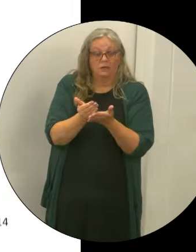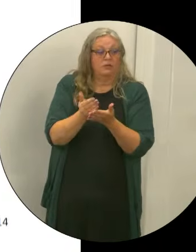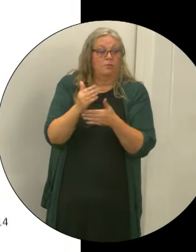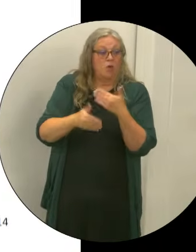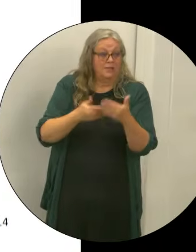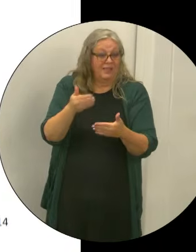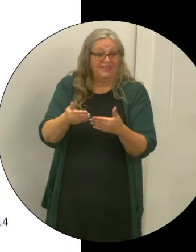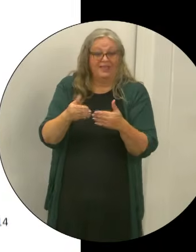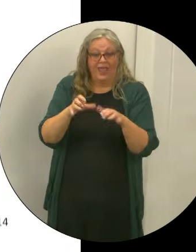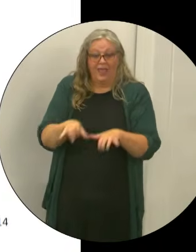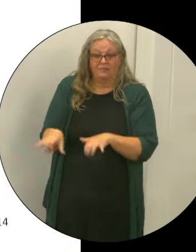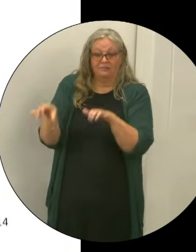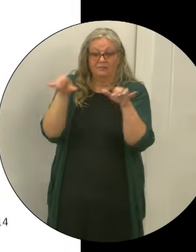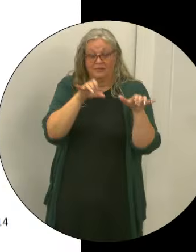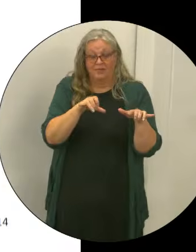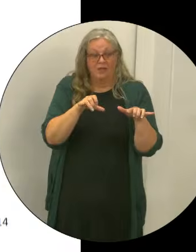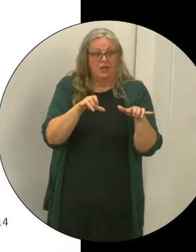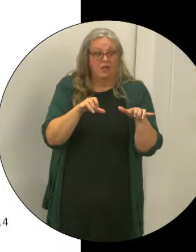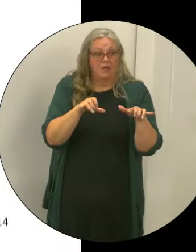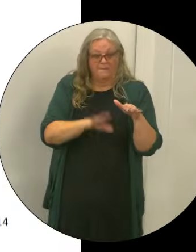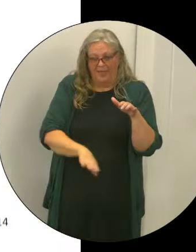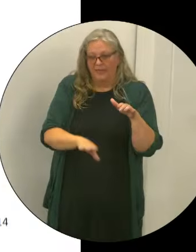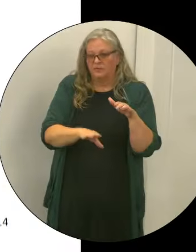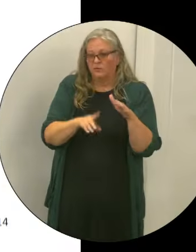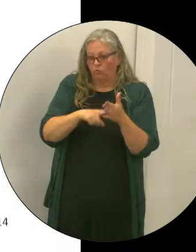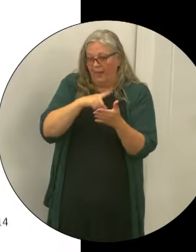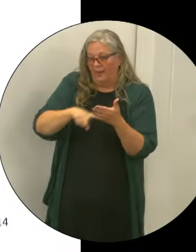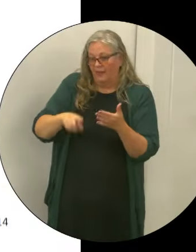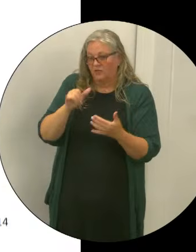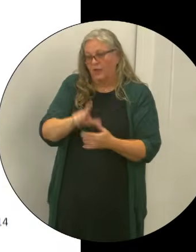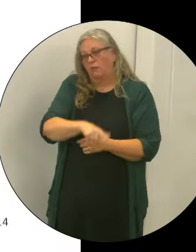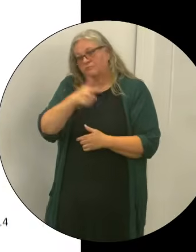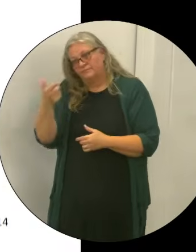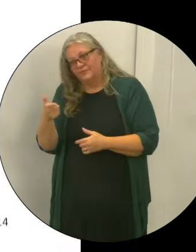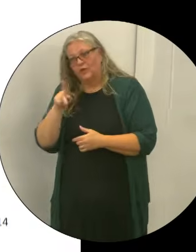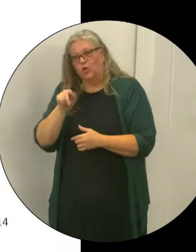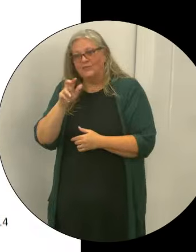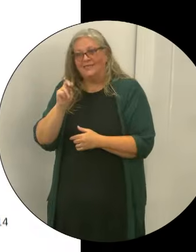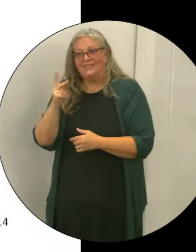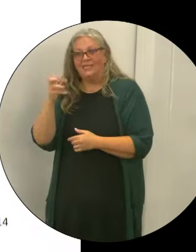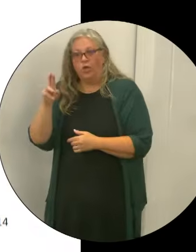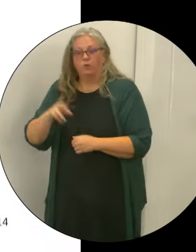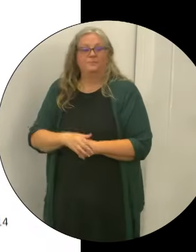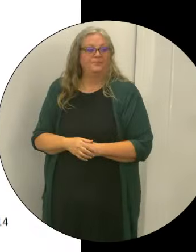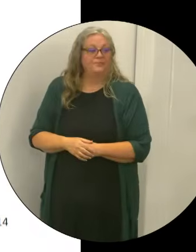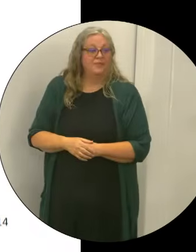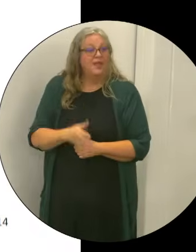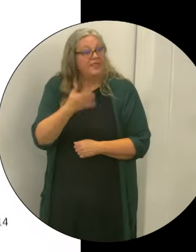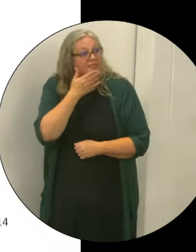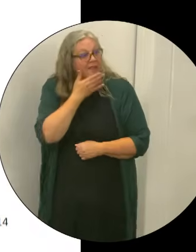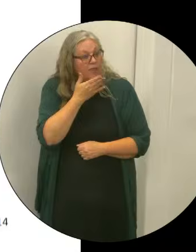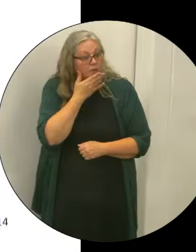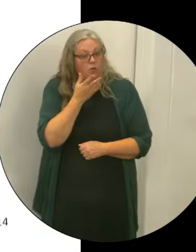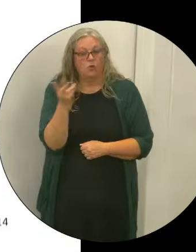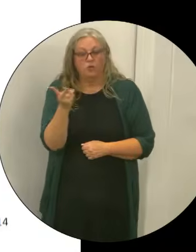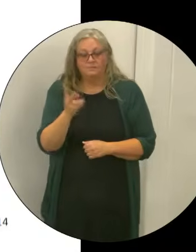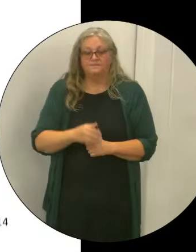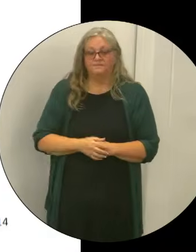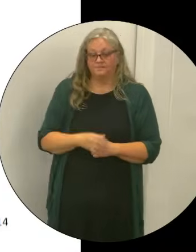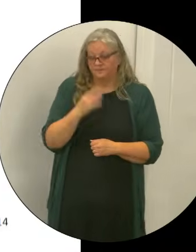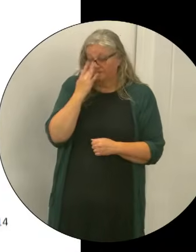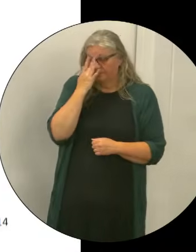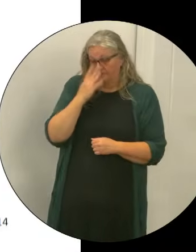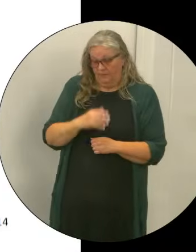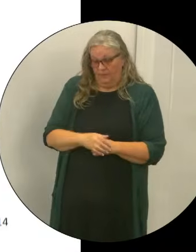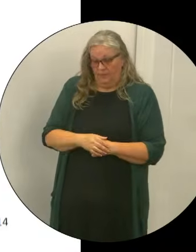grading. And now I'll hand it over to Kirsten Searer. Thank you, Dr. Keating and Mr. Ciccone. At